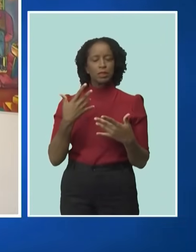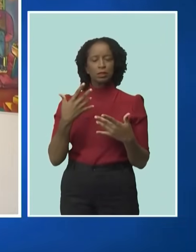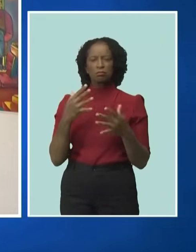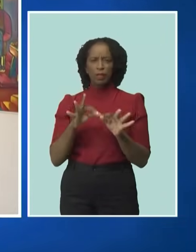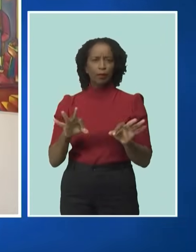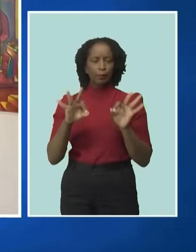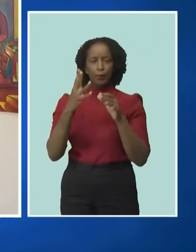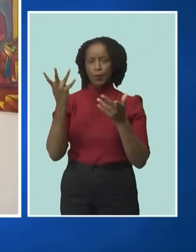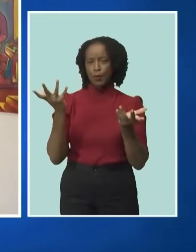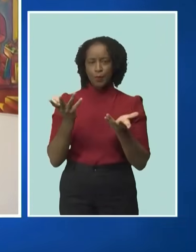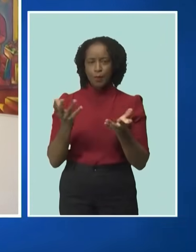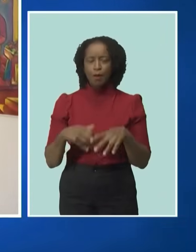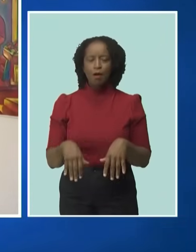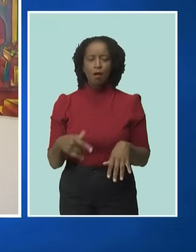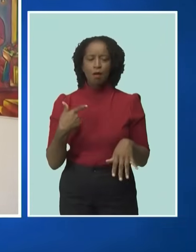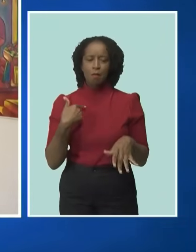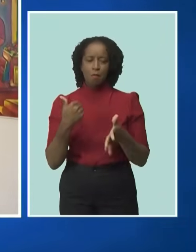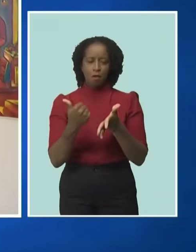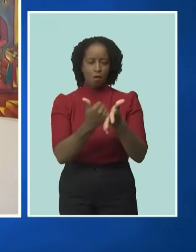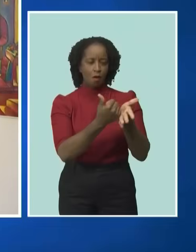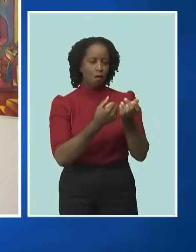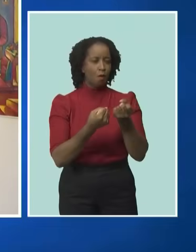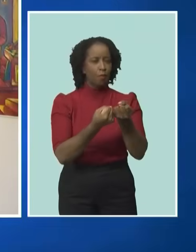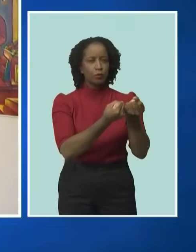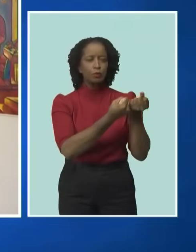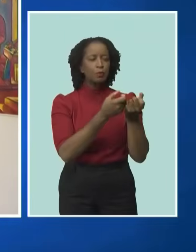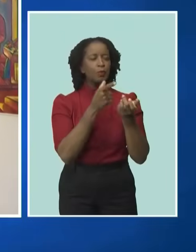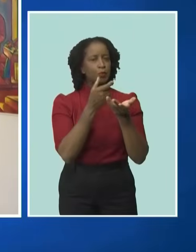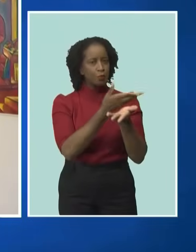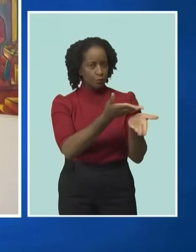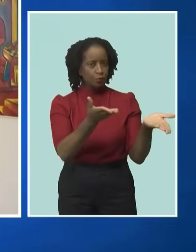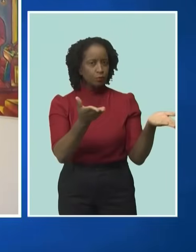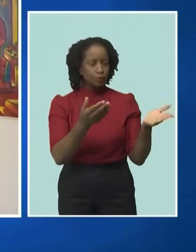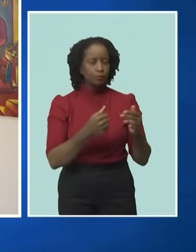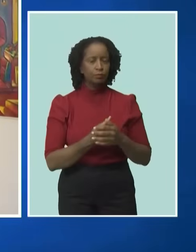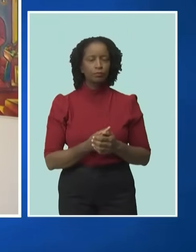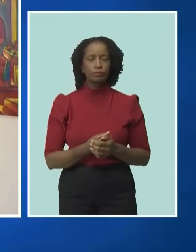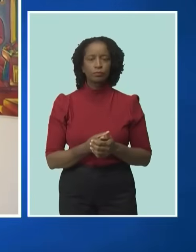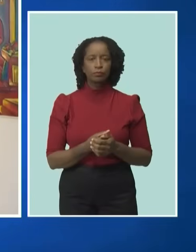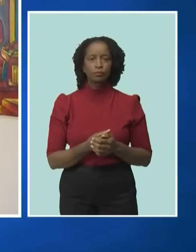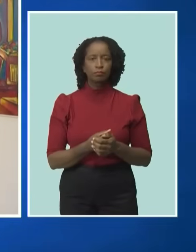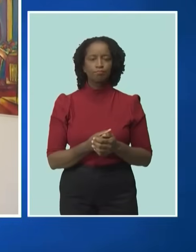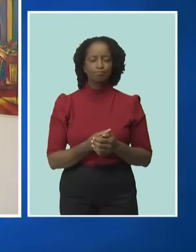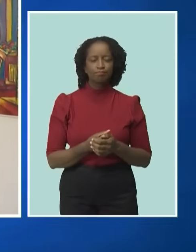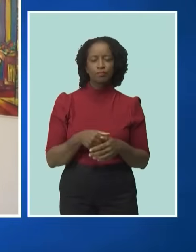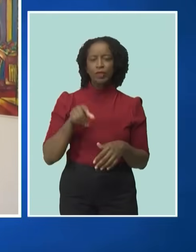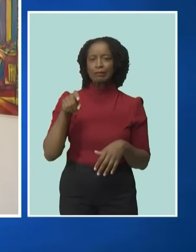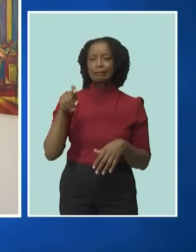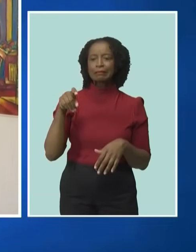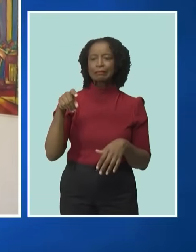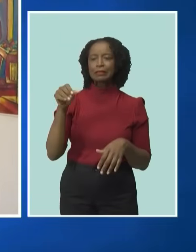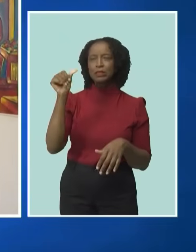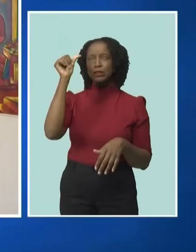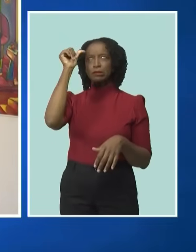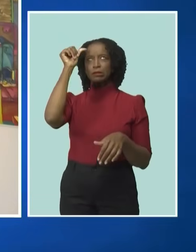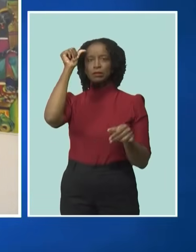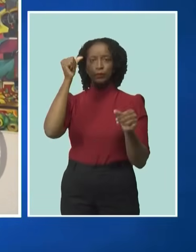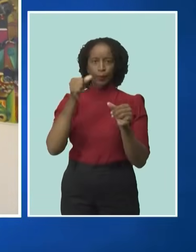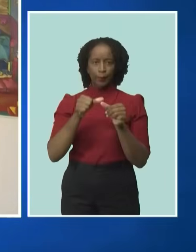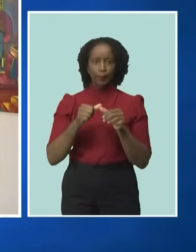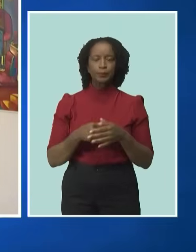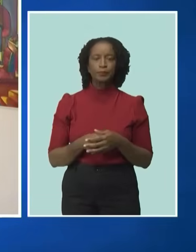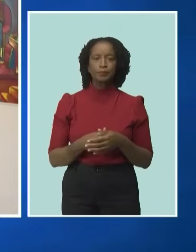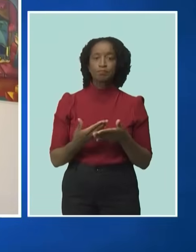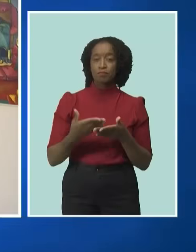fight for. And I hope that you will never forget those principles. When I first became a